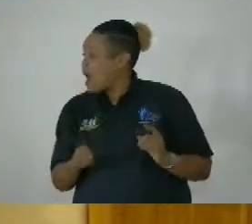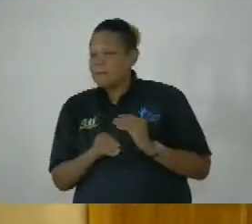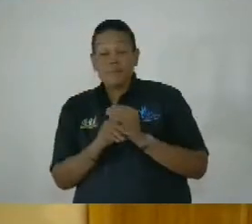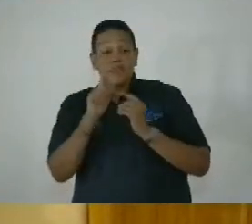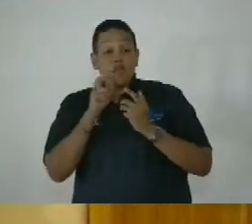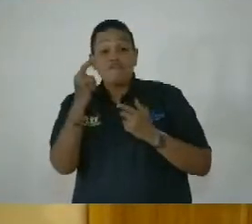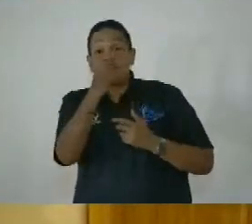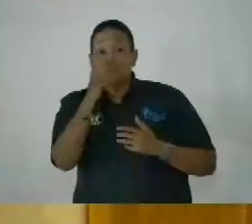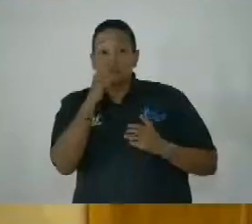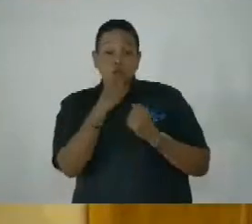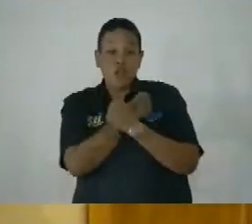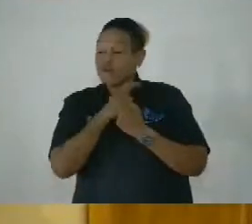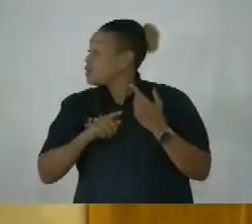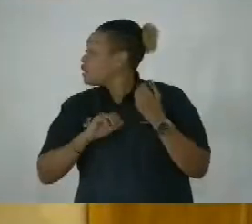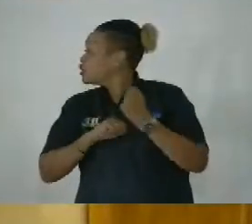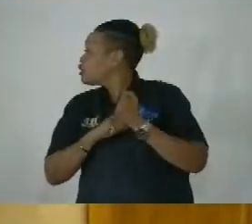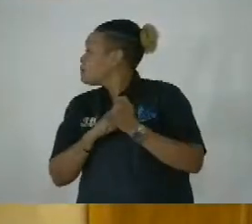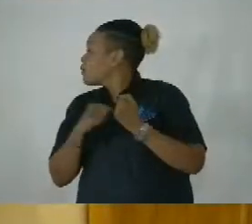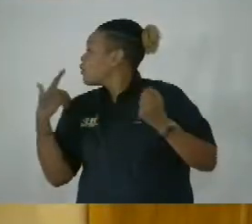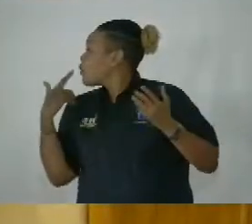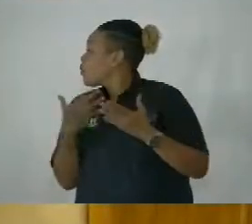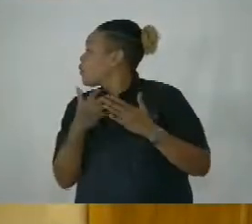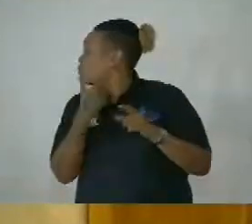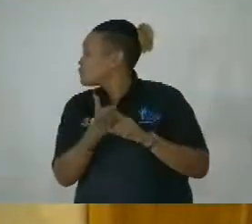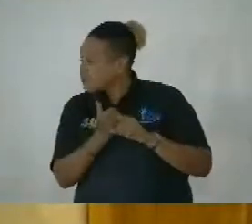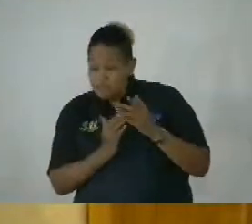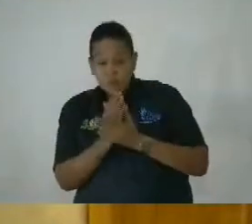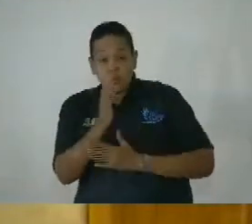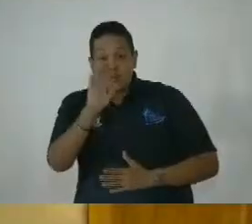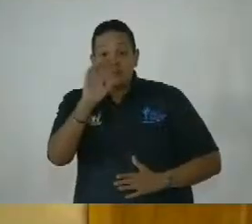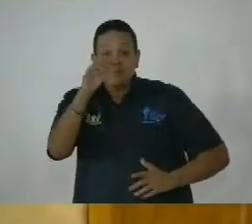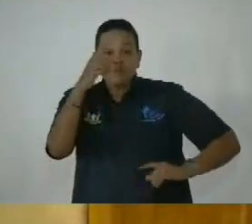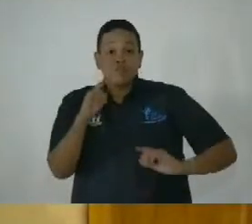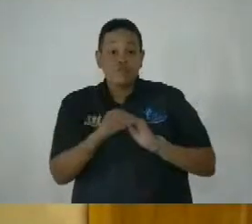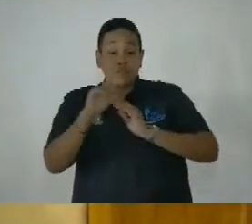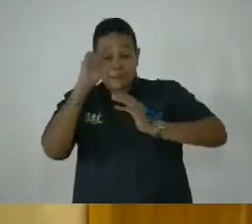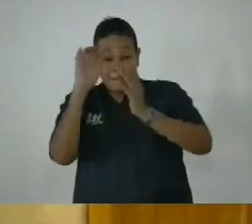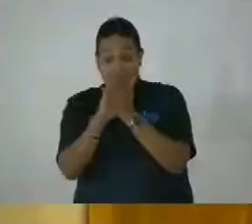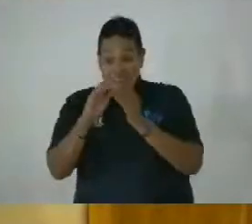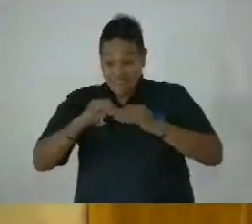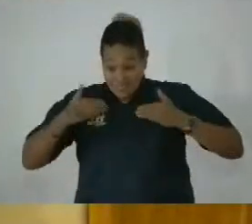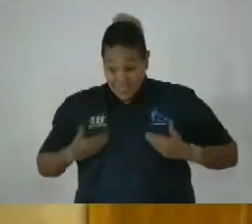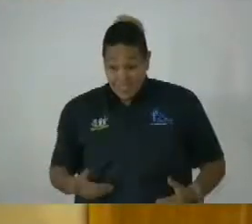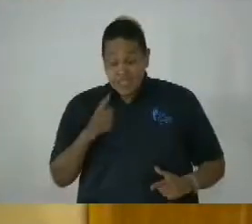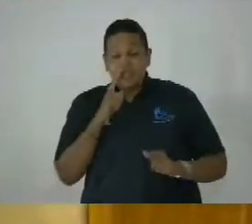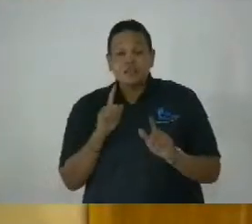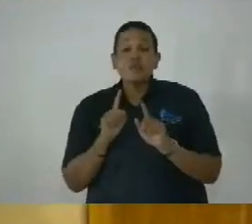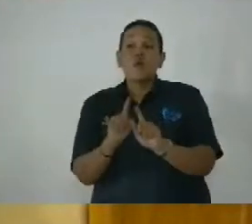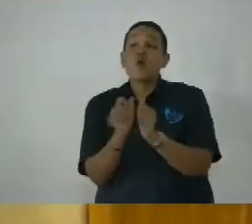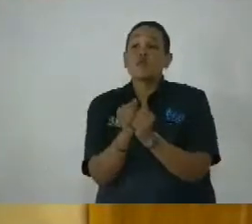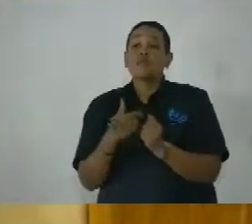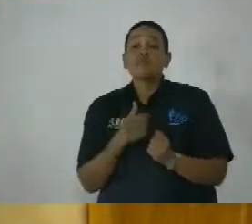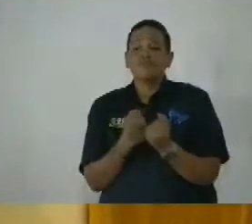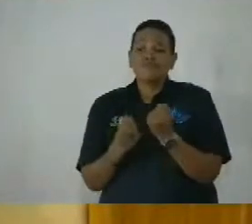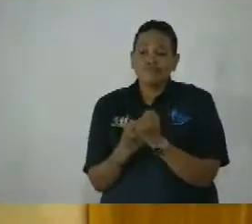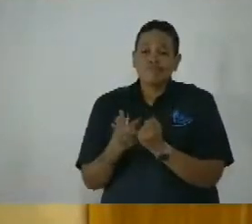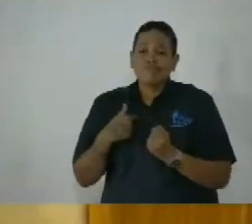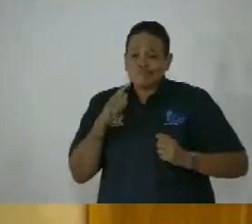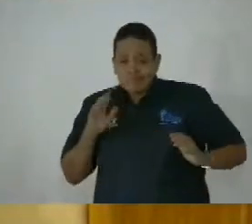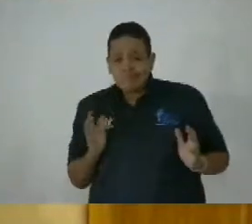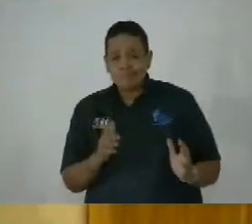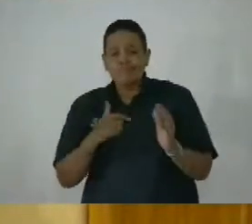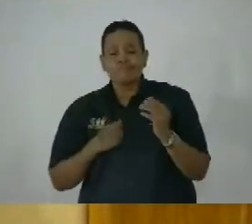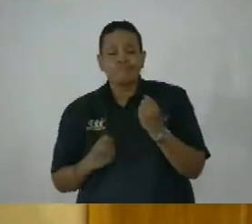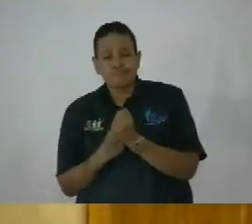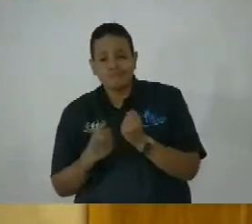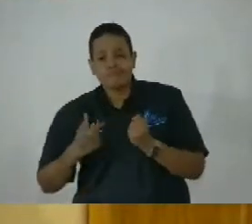their love, and their support have carried me through. They believed in me, walked with me, encouraged me,